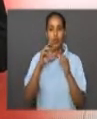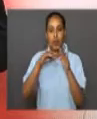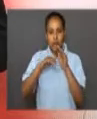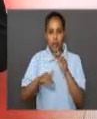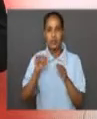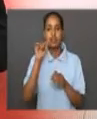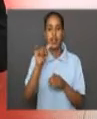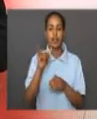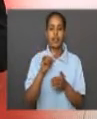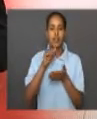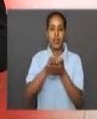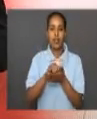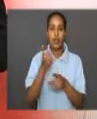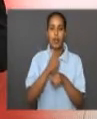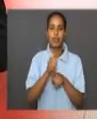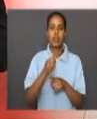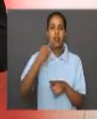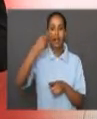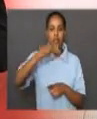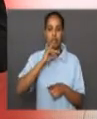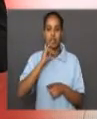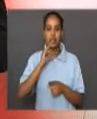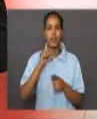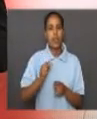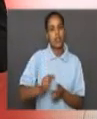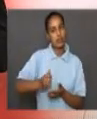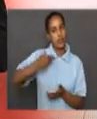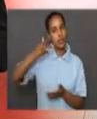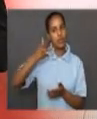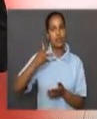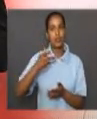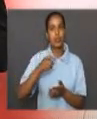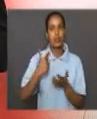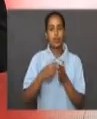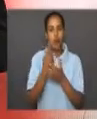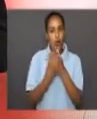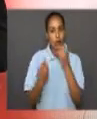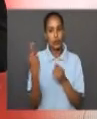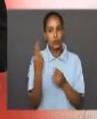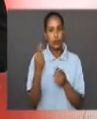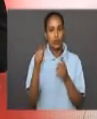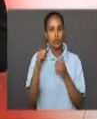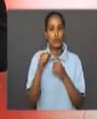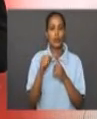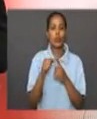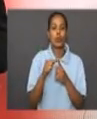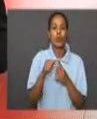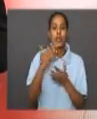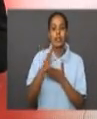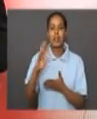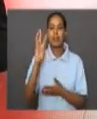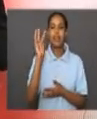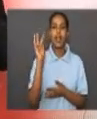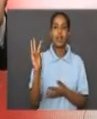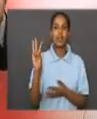reduce that metal. Hydrogen is expensive, though, and it is only used to extract